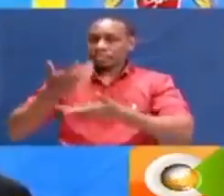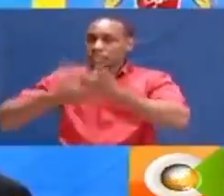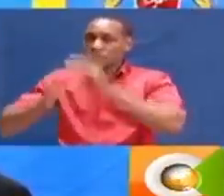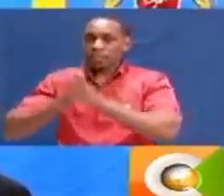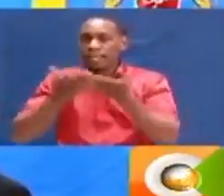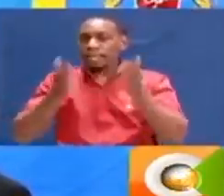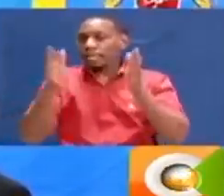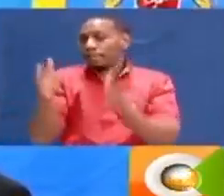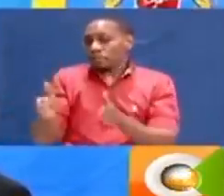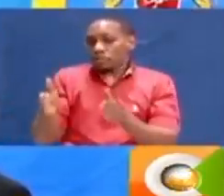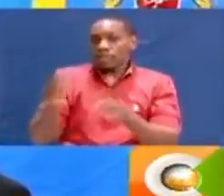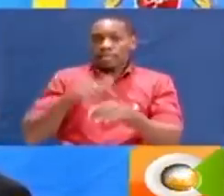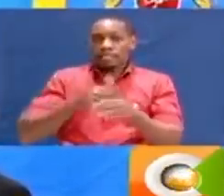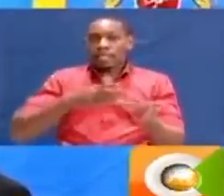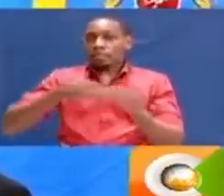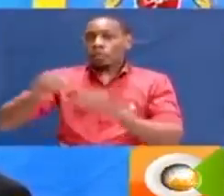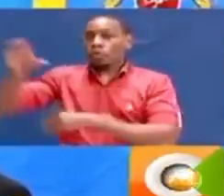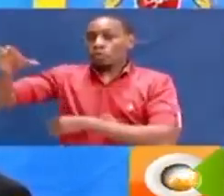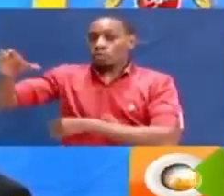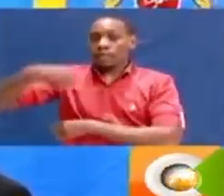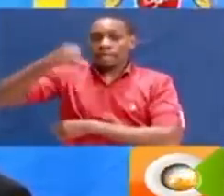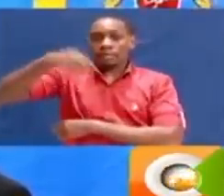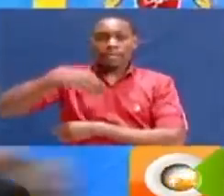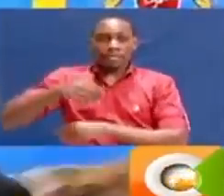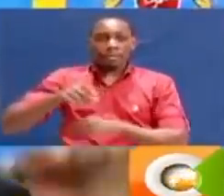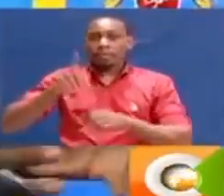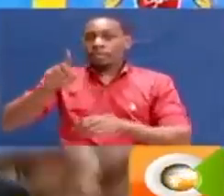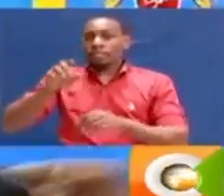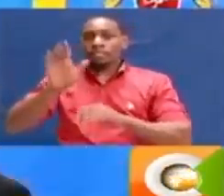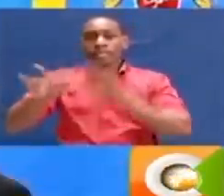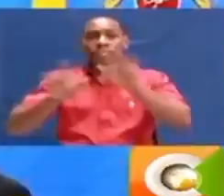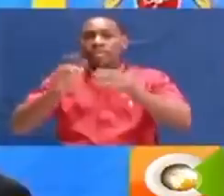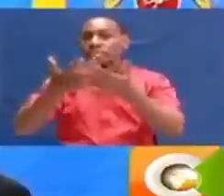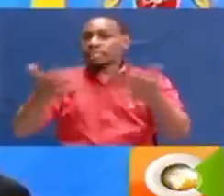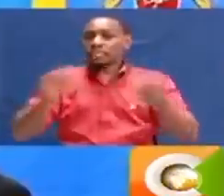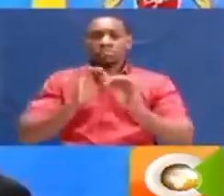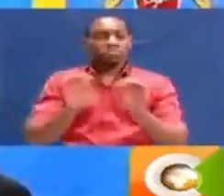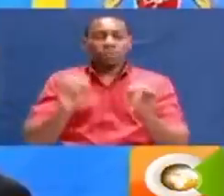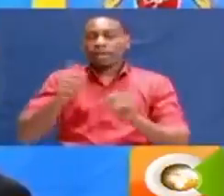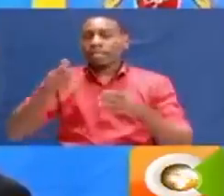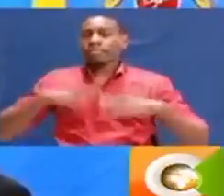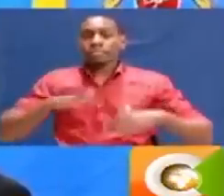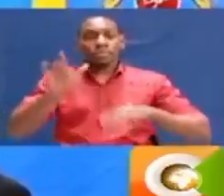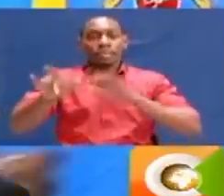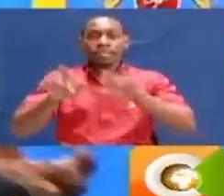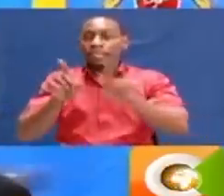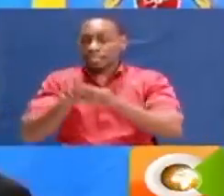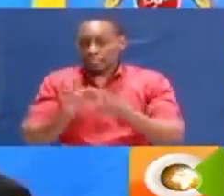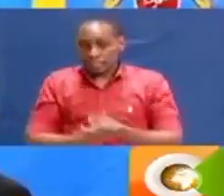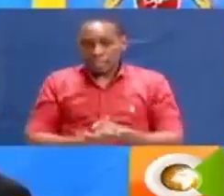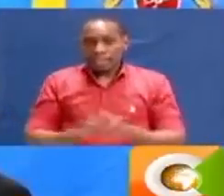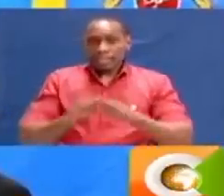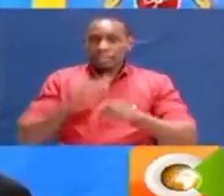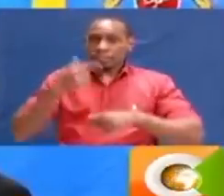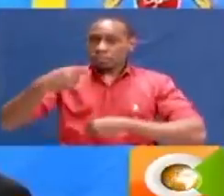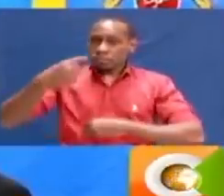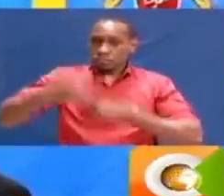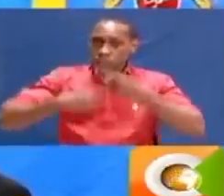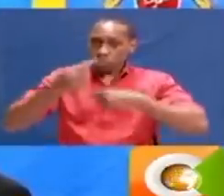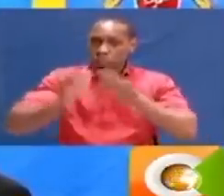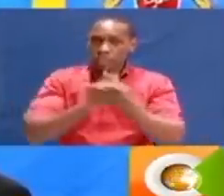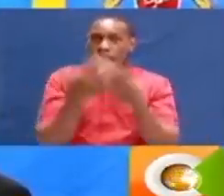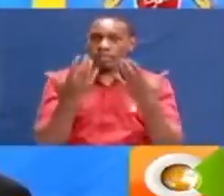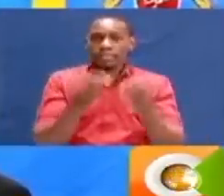market, you need to make sure that you are not touching stuff that has been touched by other people. And at least you keep on washing your hands. Anybody with a shop